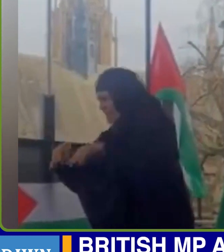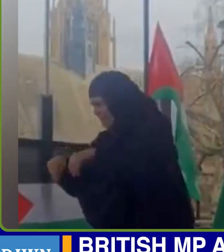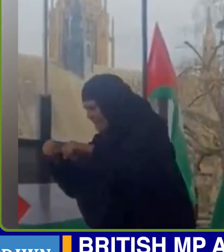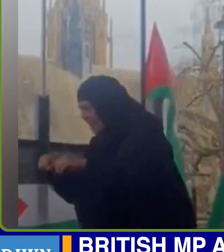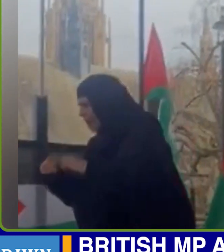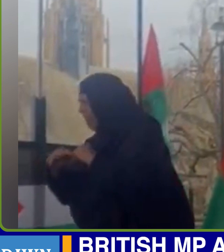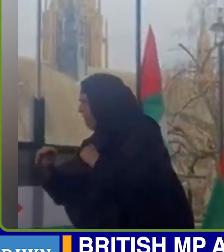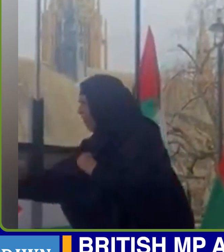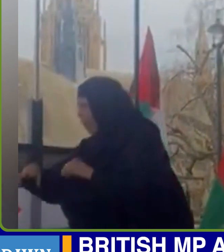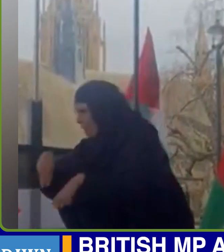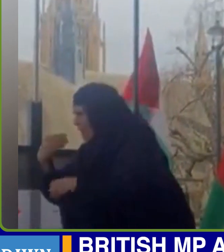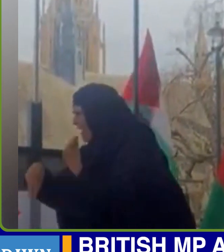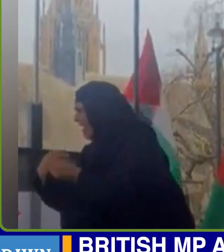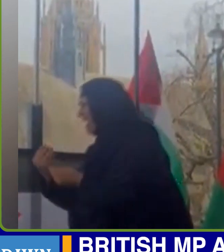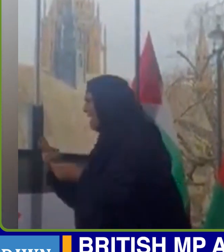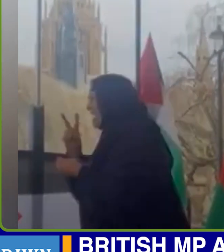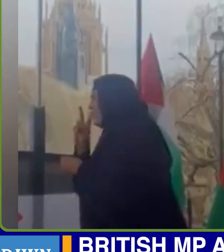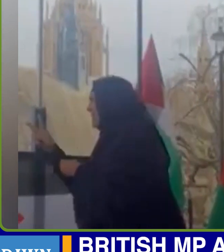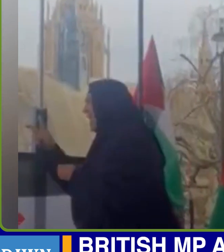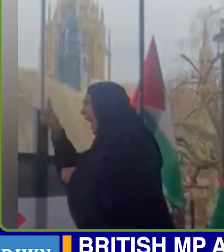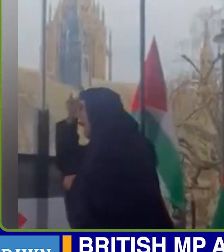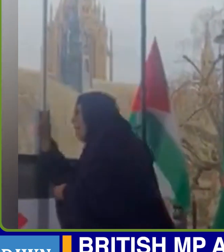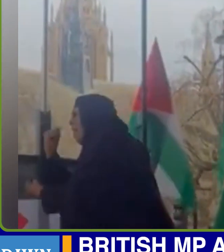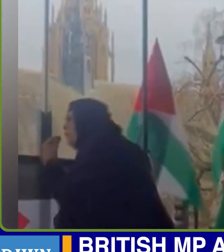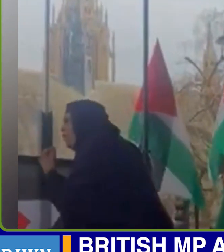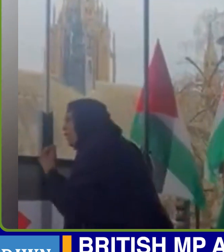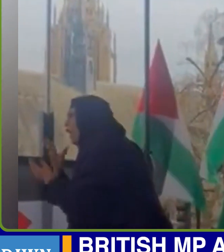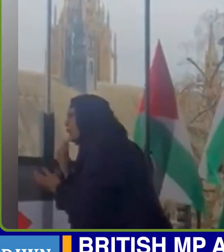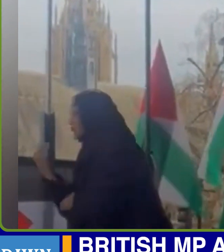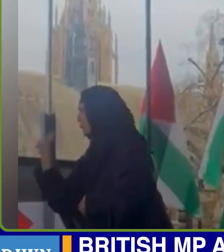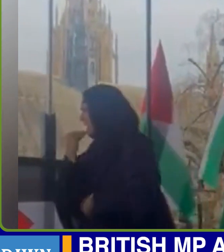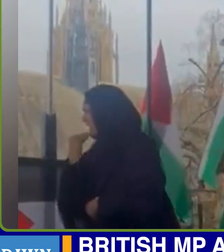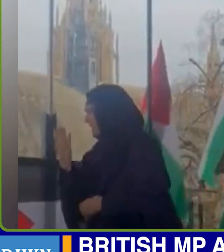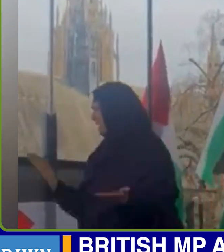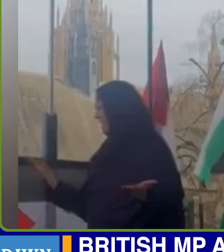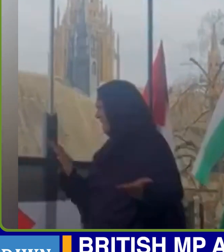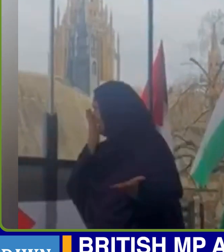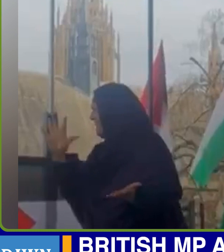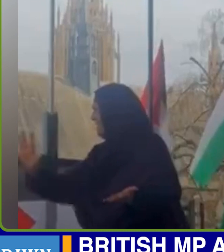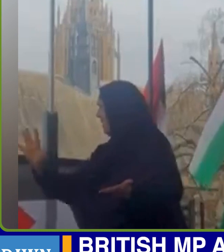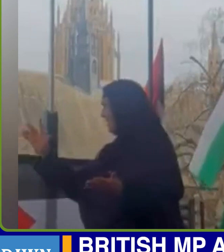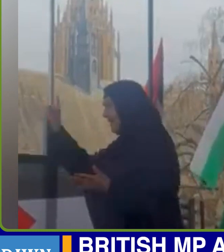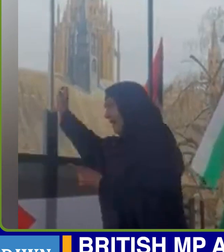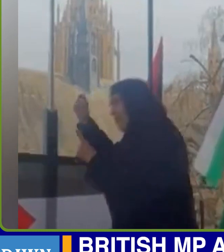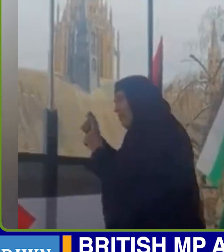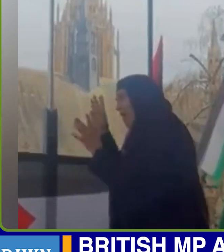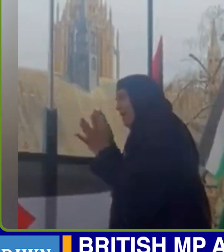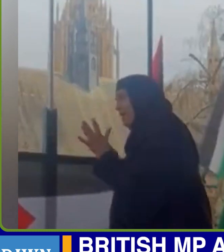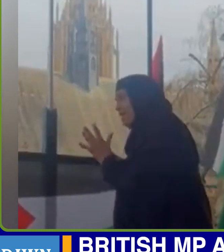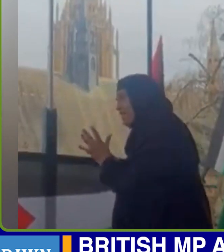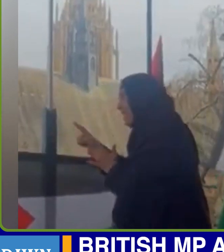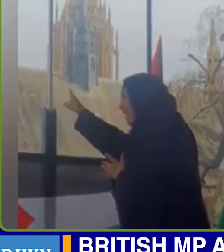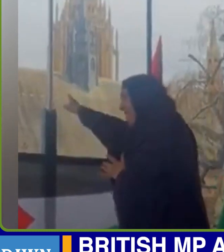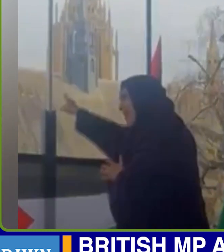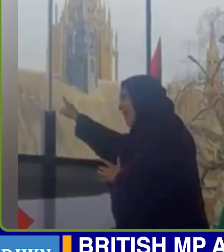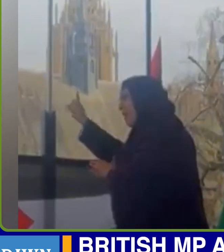eating animal feed are beyond devastating. So Prime Minister, hear us when we say, restore UNRWA